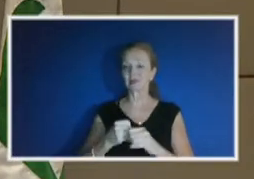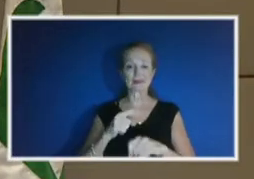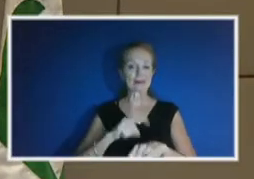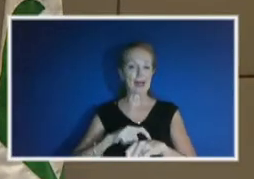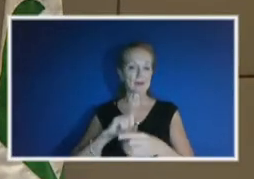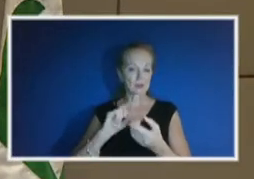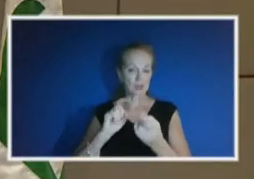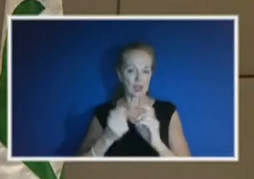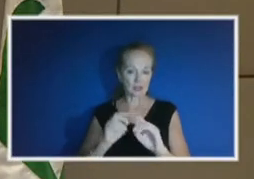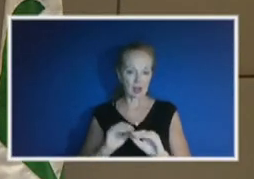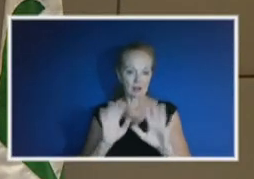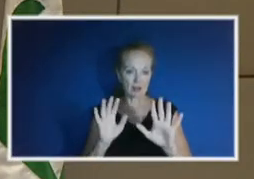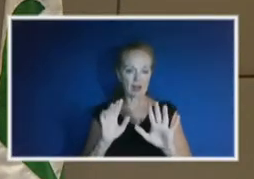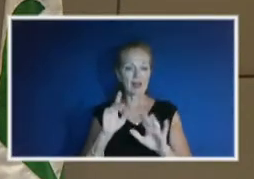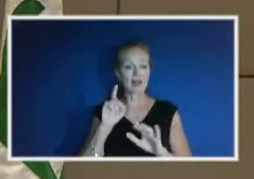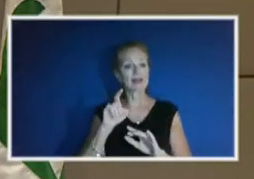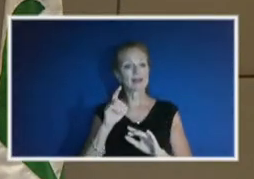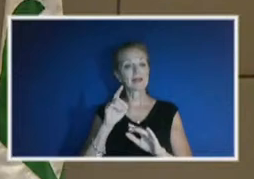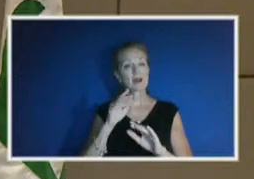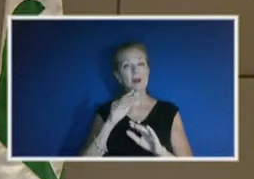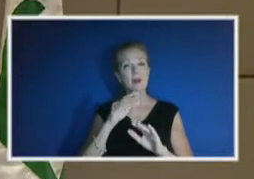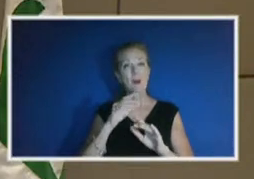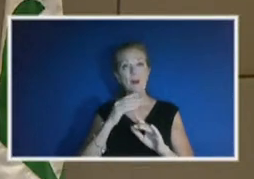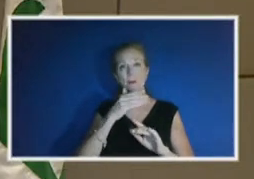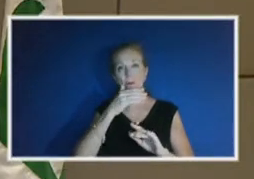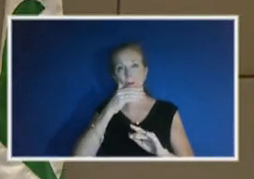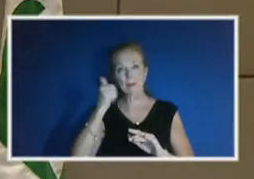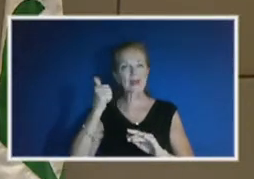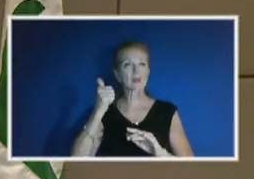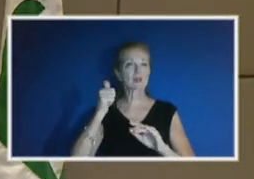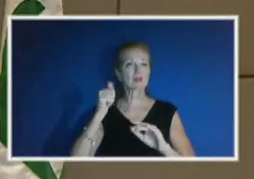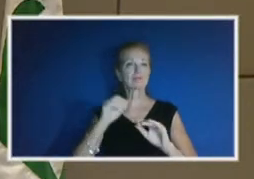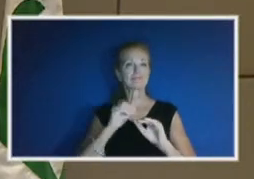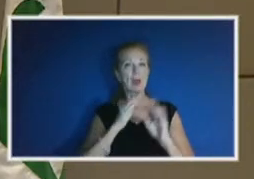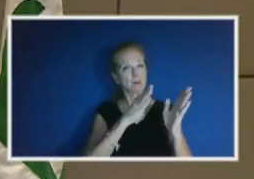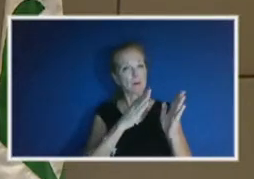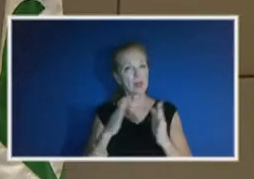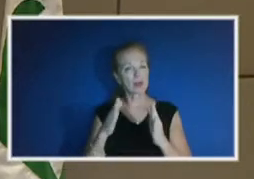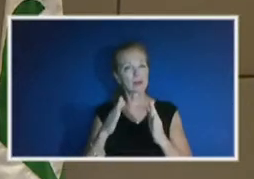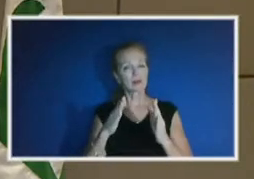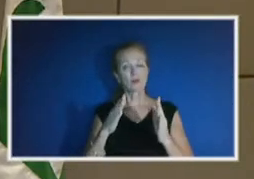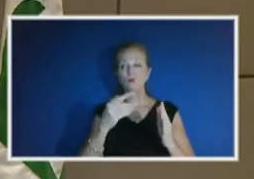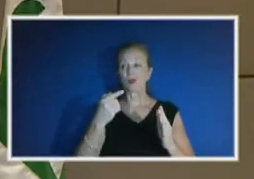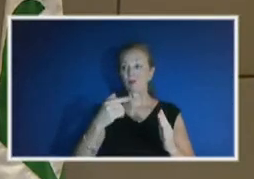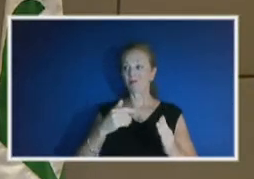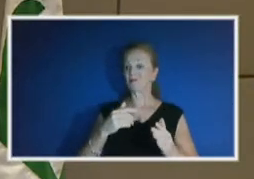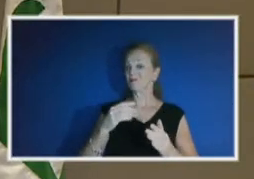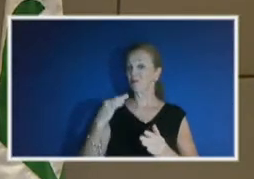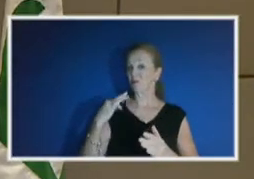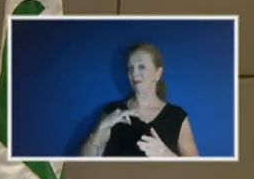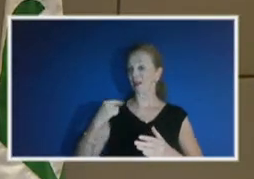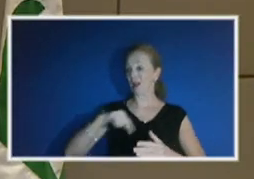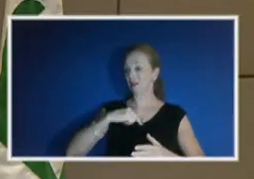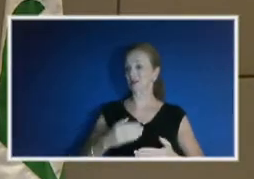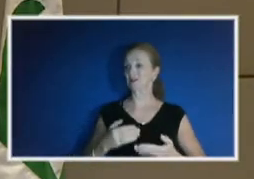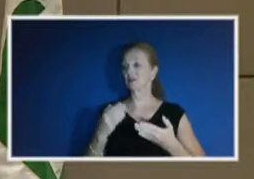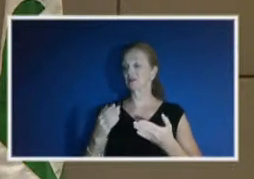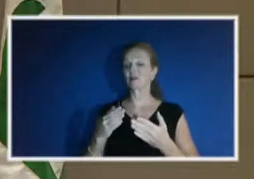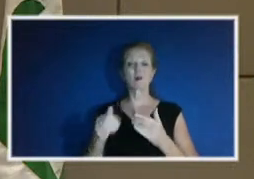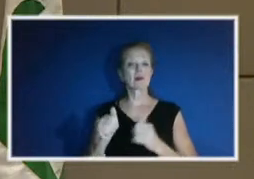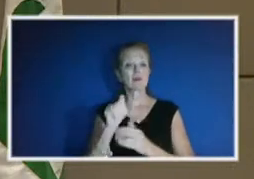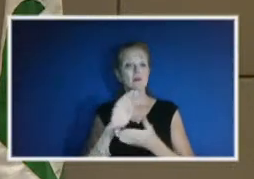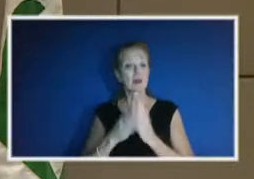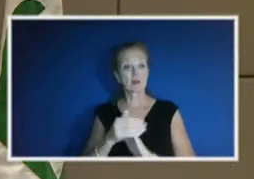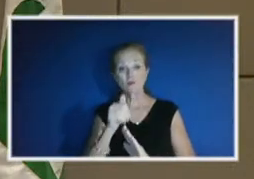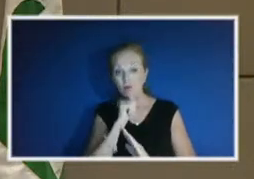a better scope. I think it would behoove us to give them a scope, because whether it's privatization or the broader